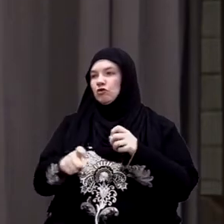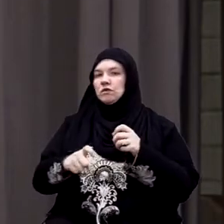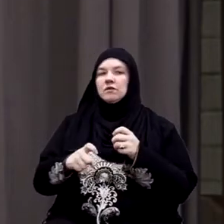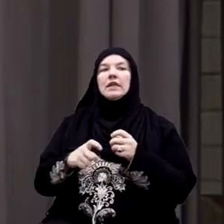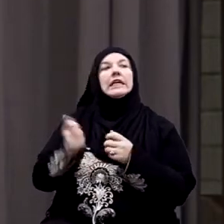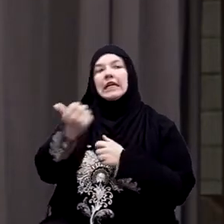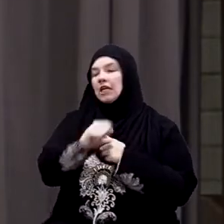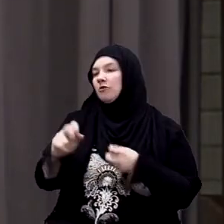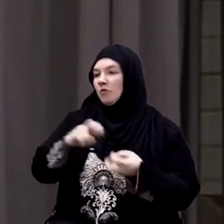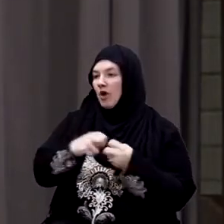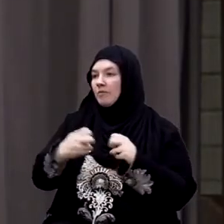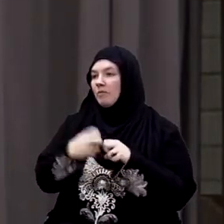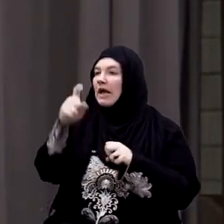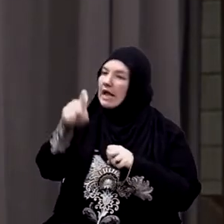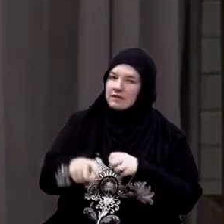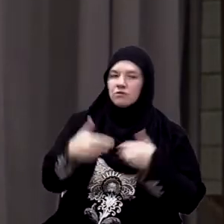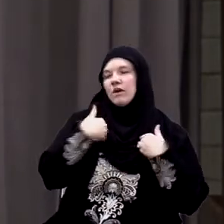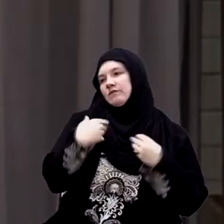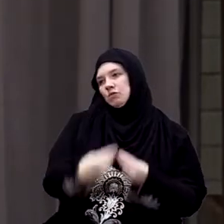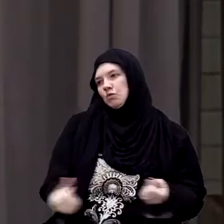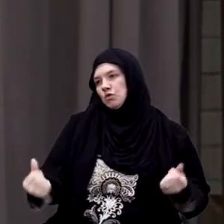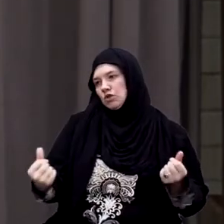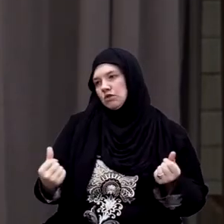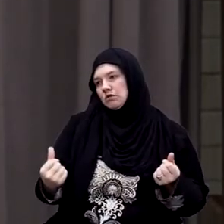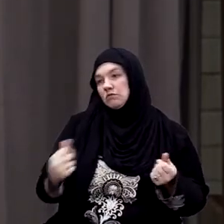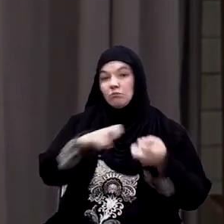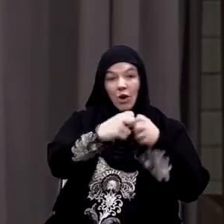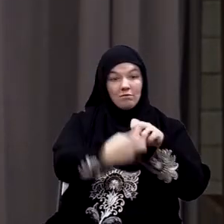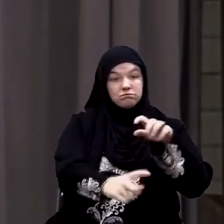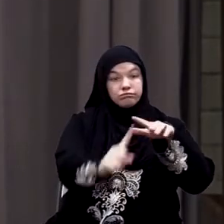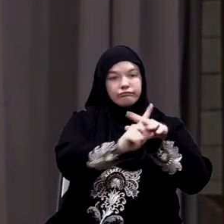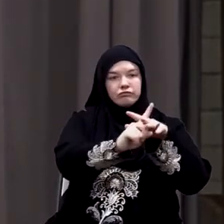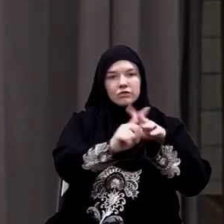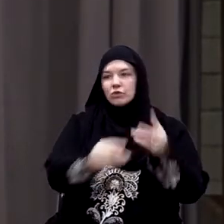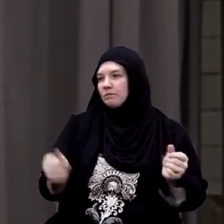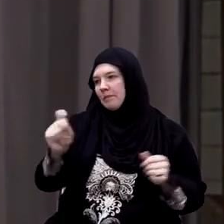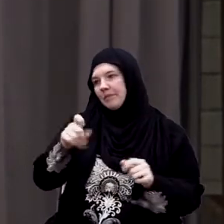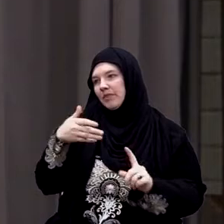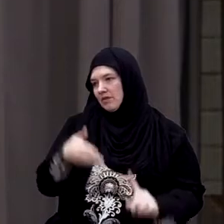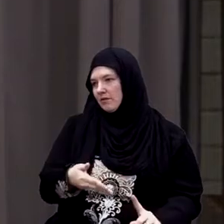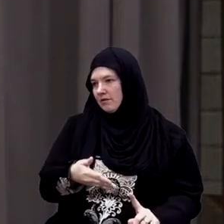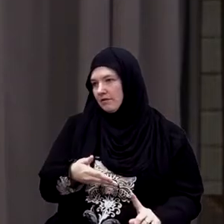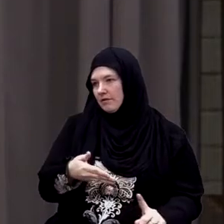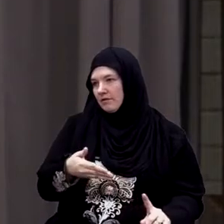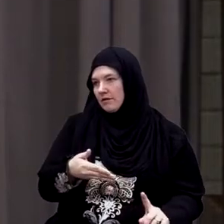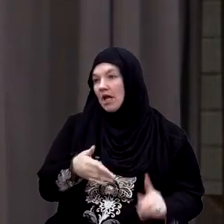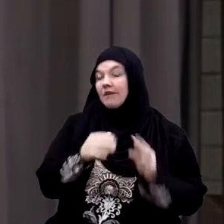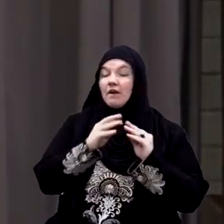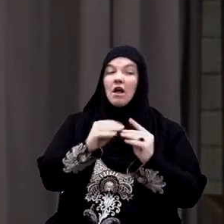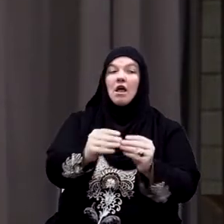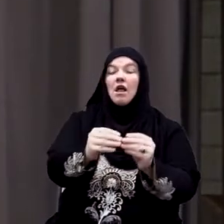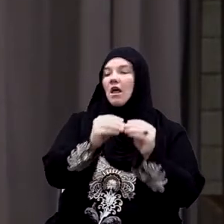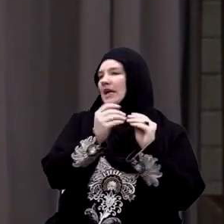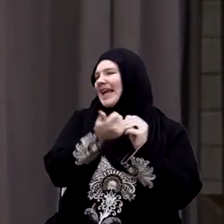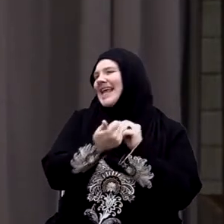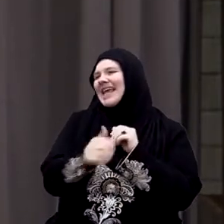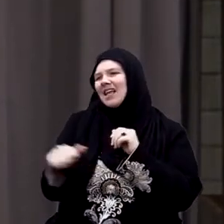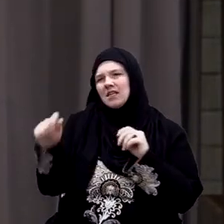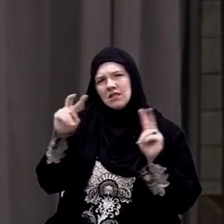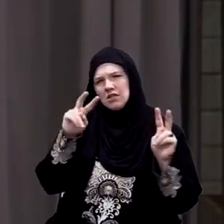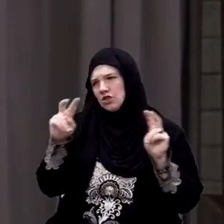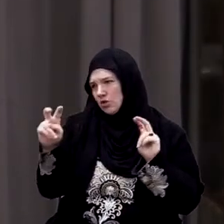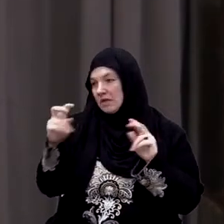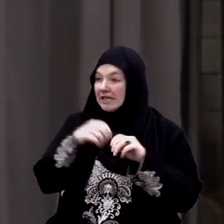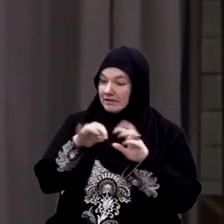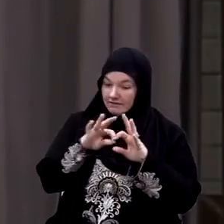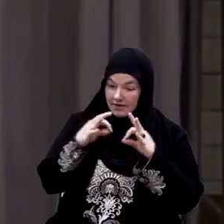Every problem has to have a solution. So the solution in case of disputes over any issue